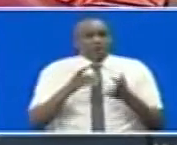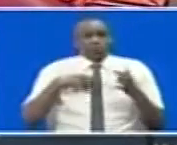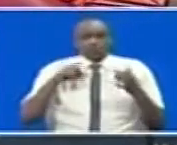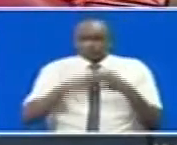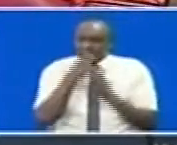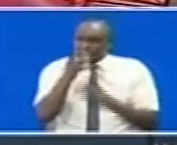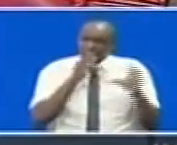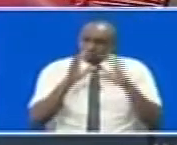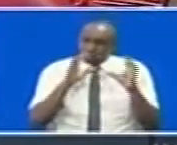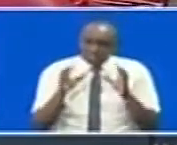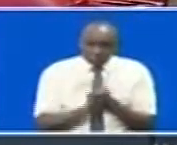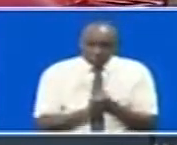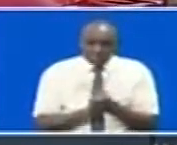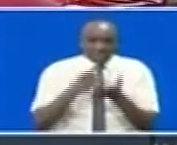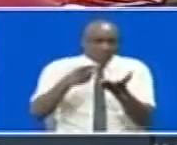this conversation,